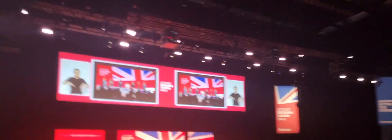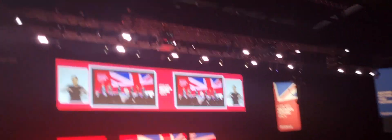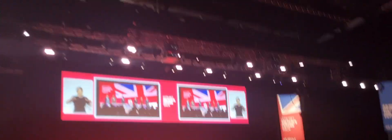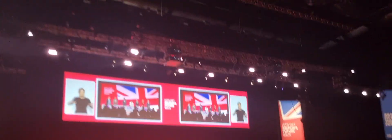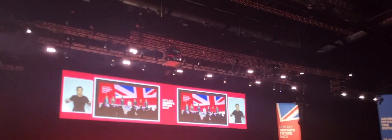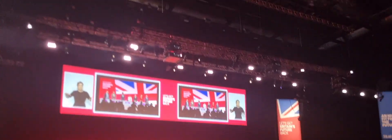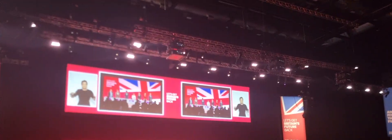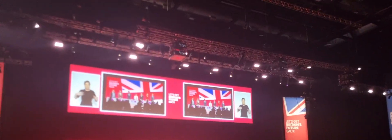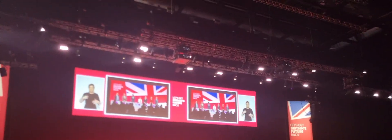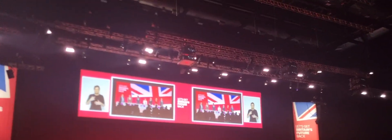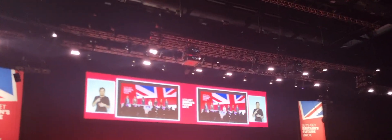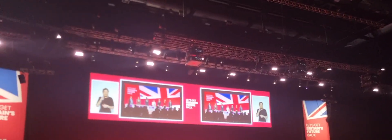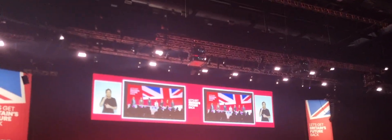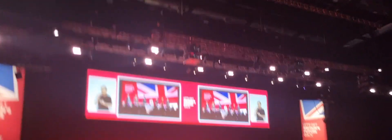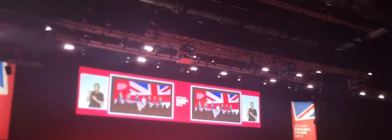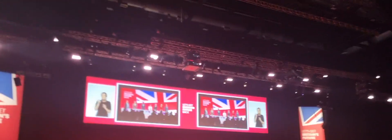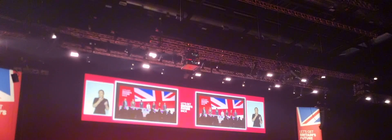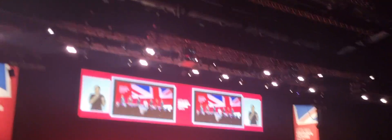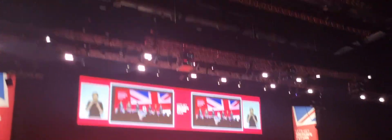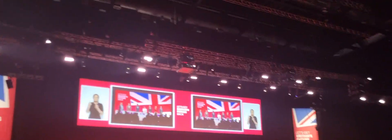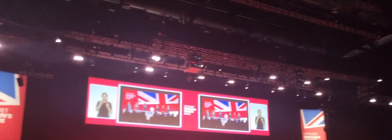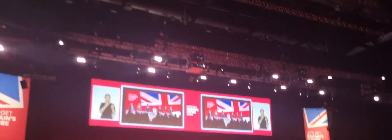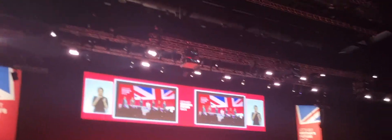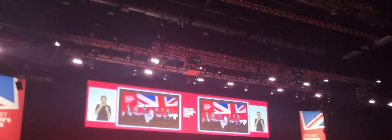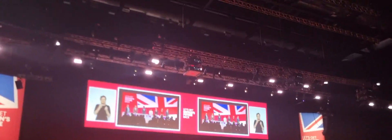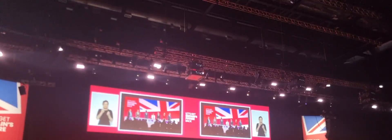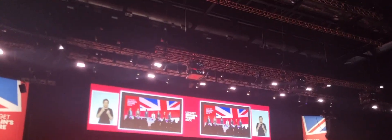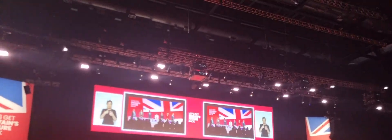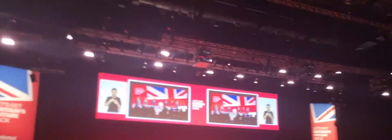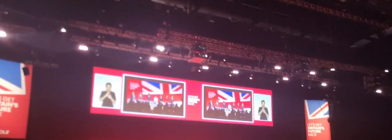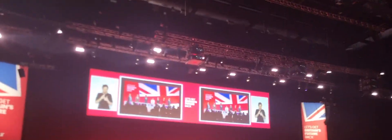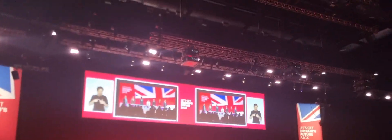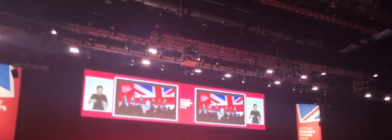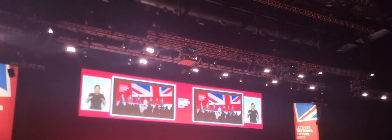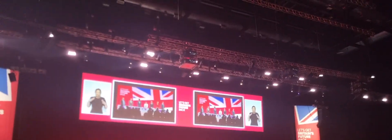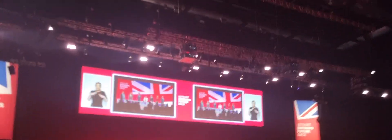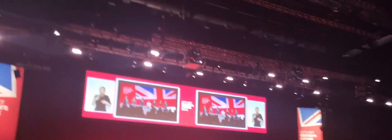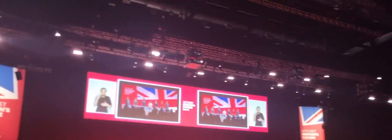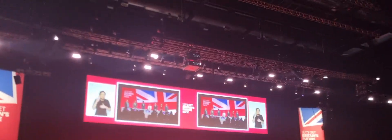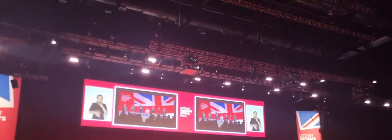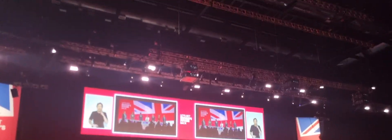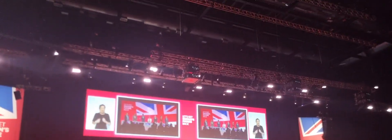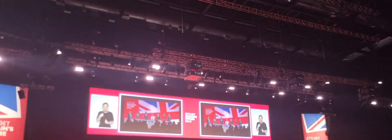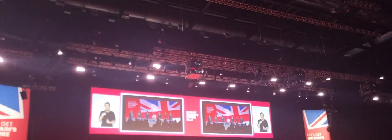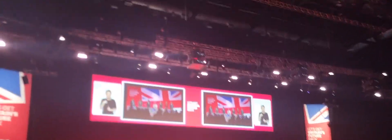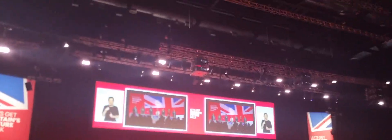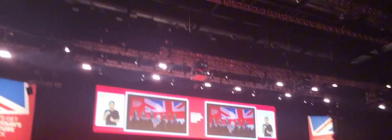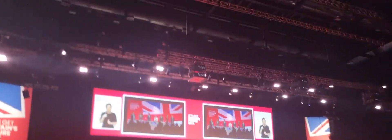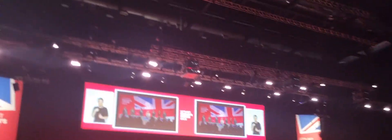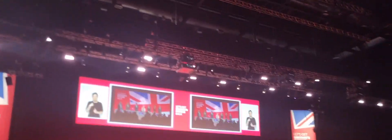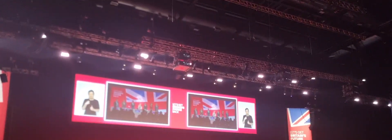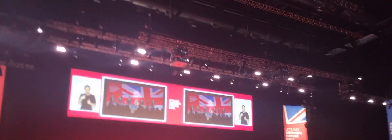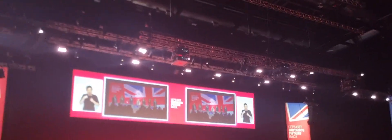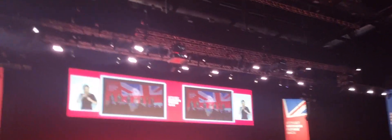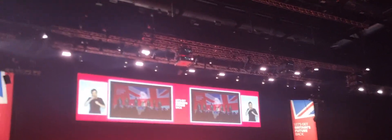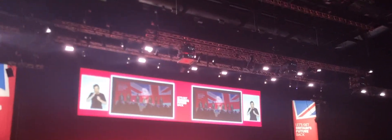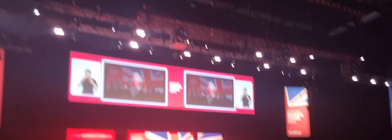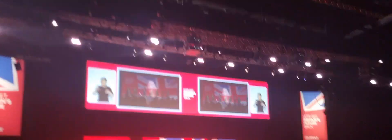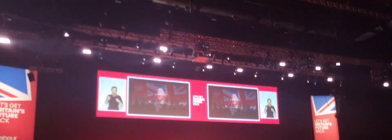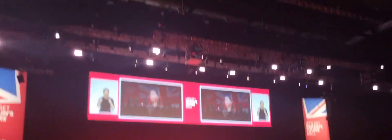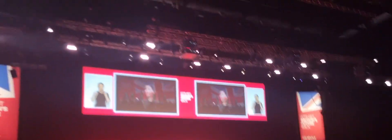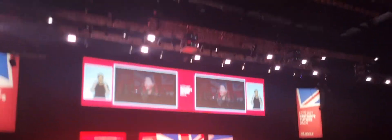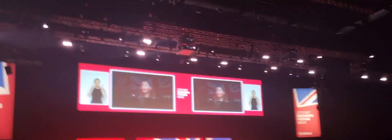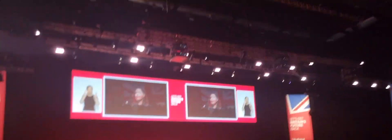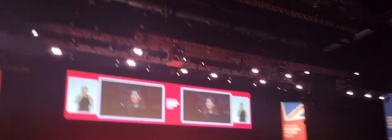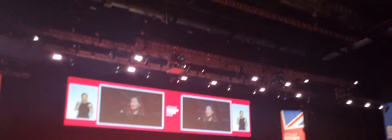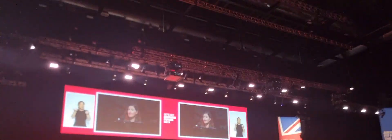fight, nor shall my sword sleep in my hand, till we